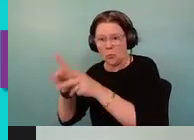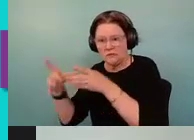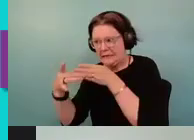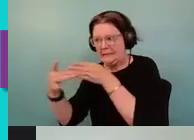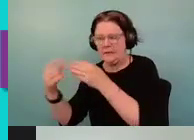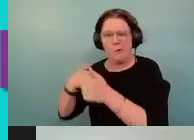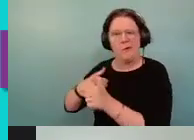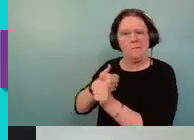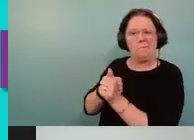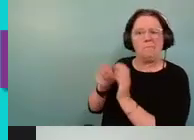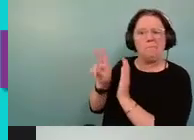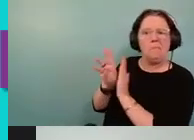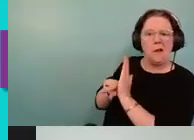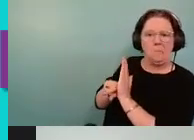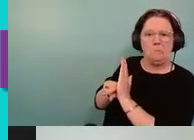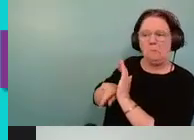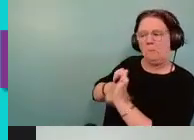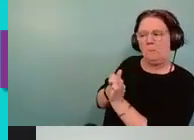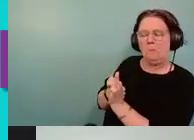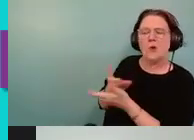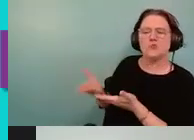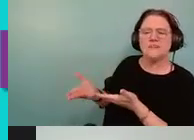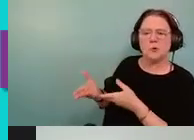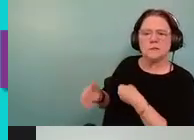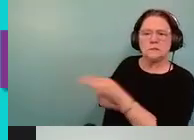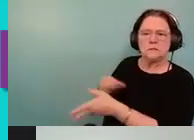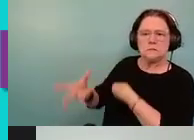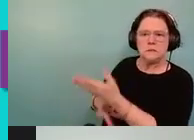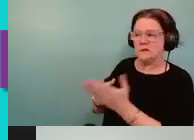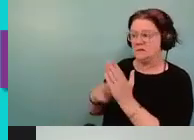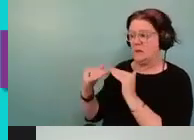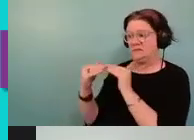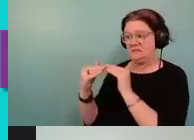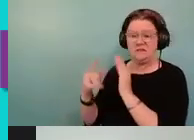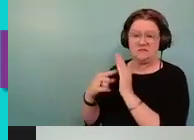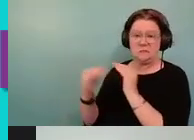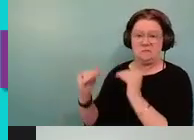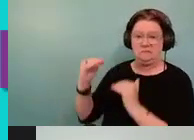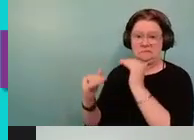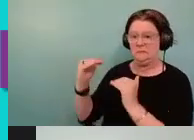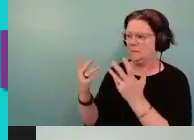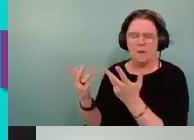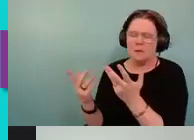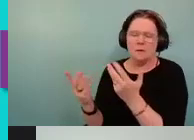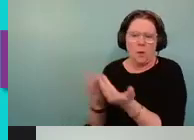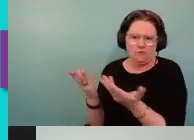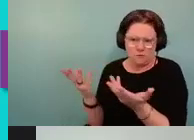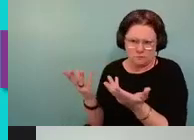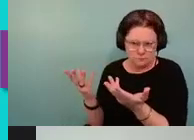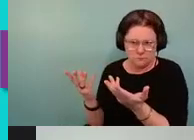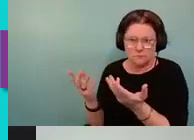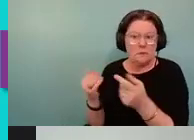resources. Sometimes we take the lead and they're the background, and sometimes we just equally handle the load. So